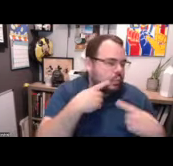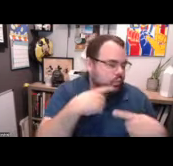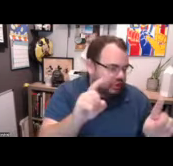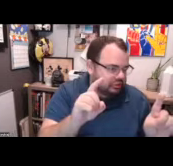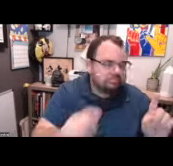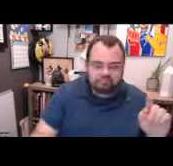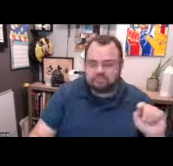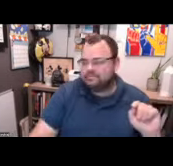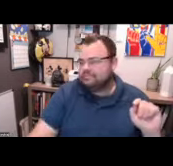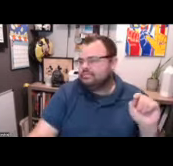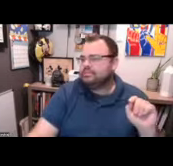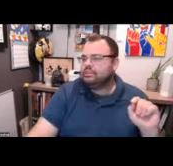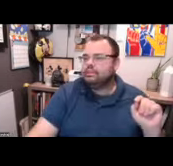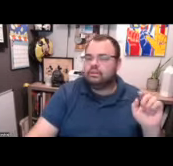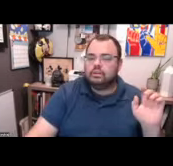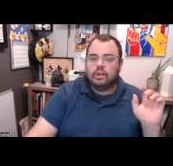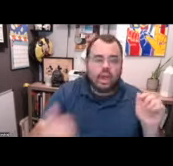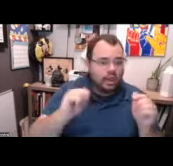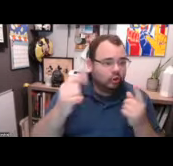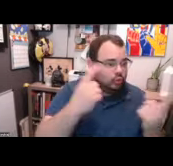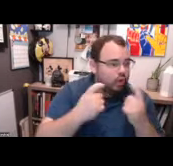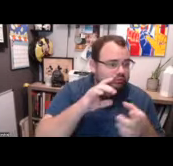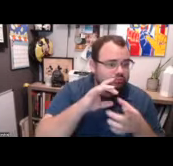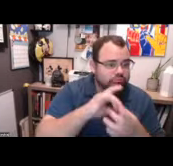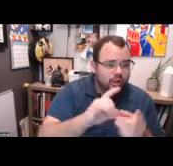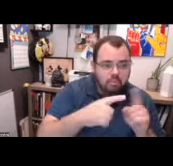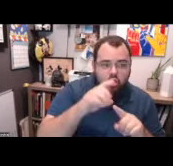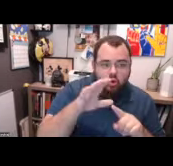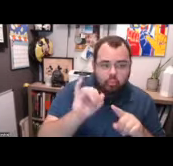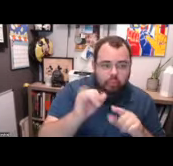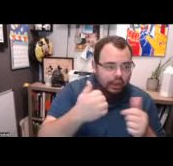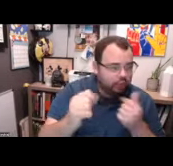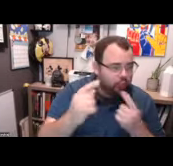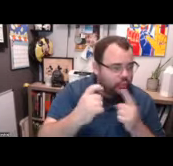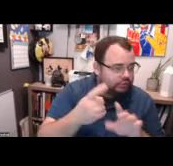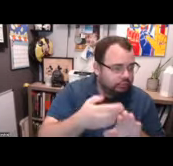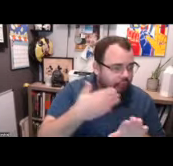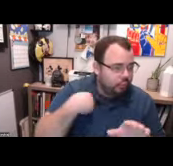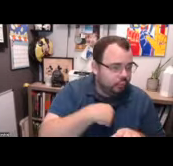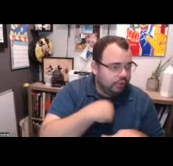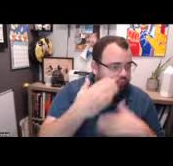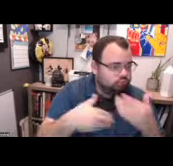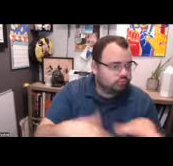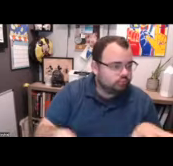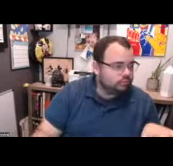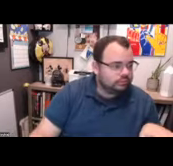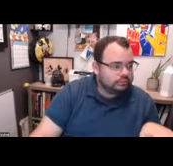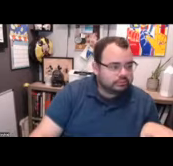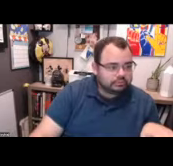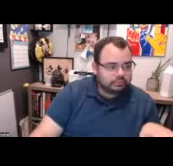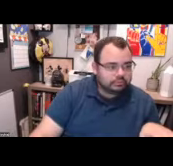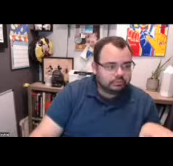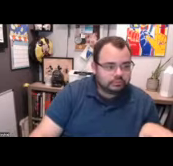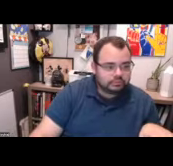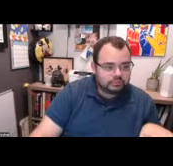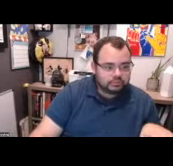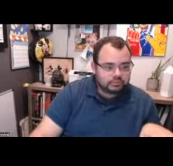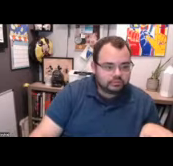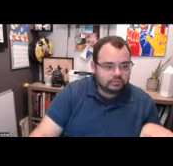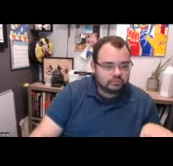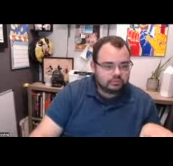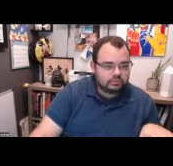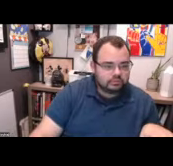Okay, so that's how the cochlear implant works. Any questions so far about the cochlear implant or anything we've discussed so